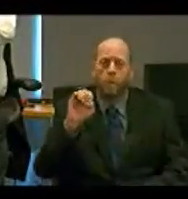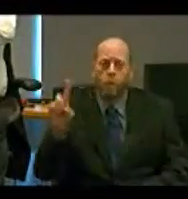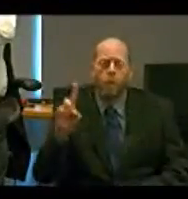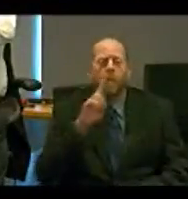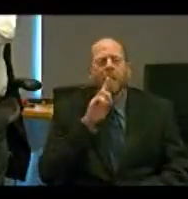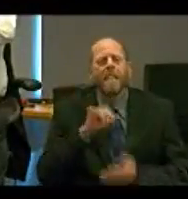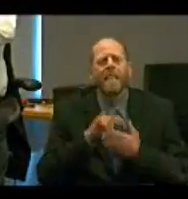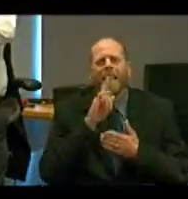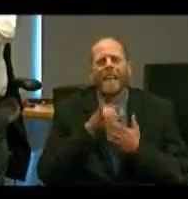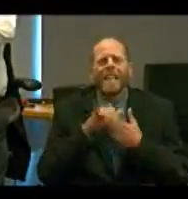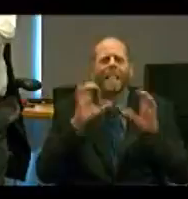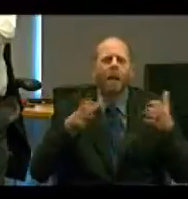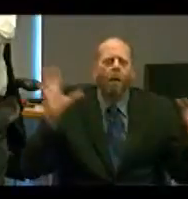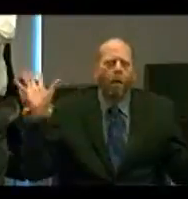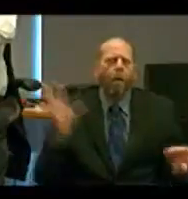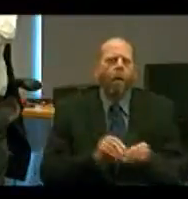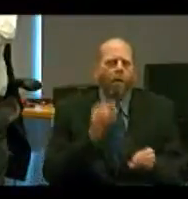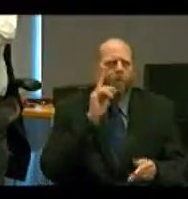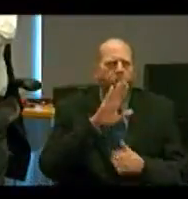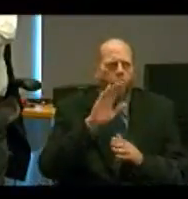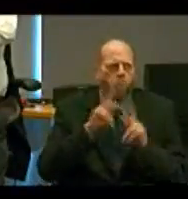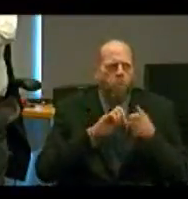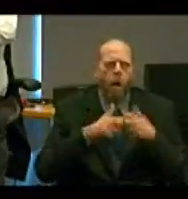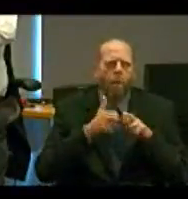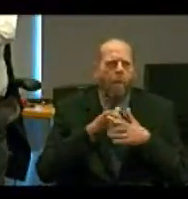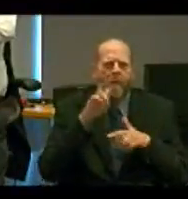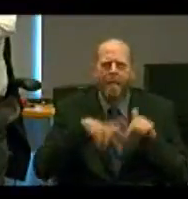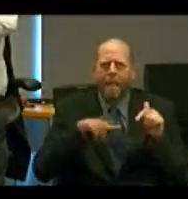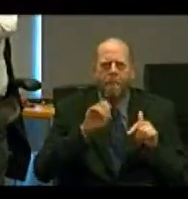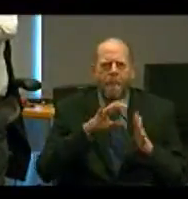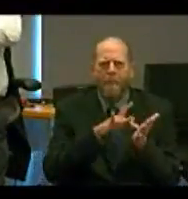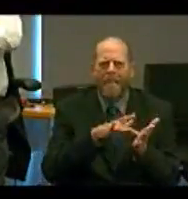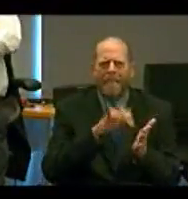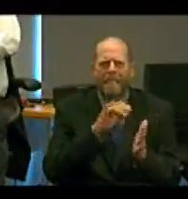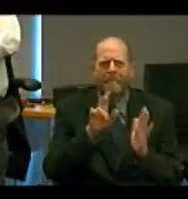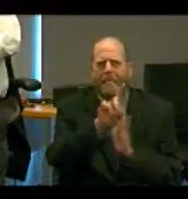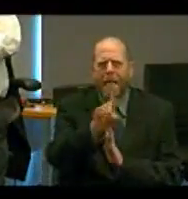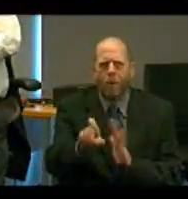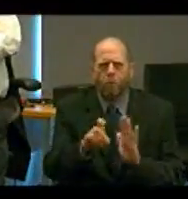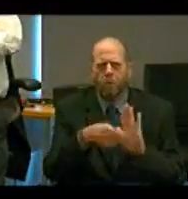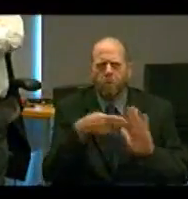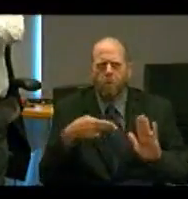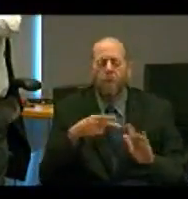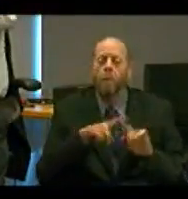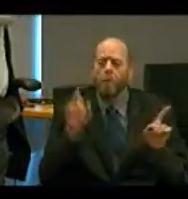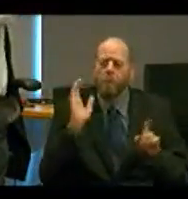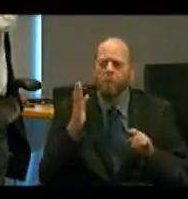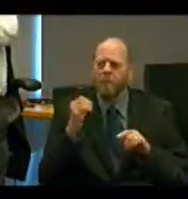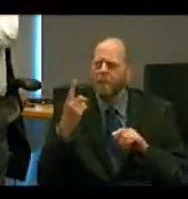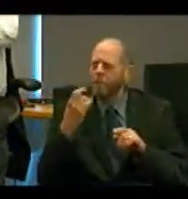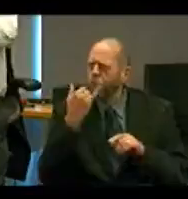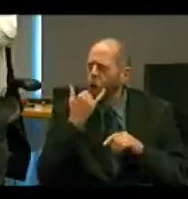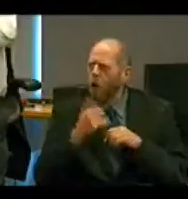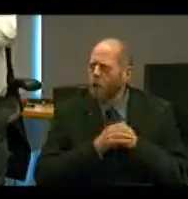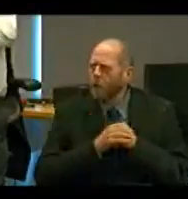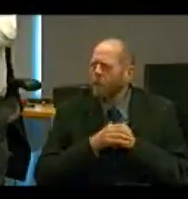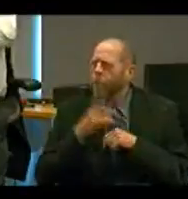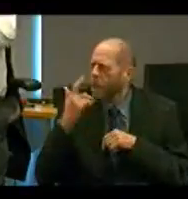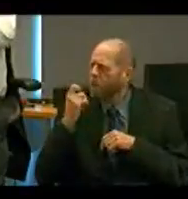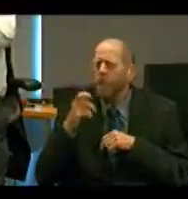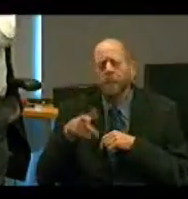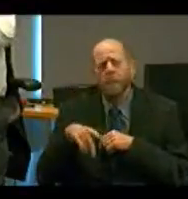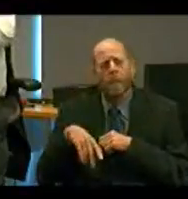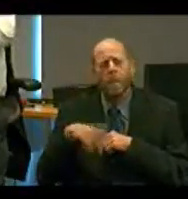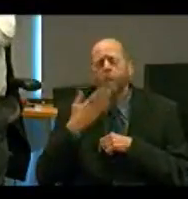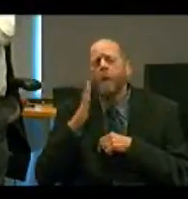a category catch-all for problems that cannot be medically diagnosed, but there seems to be something wrong here because there is